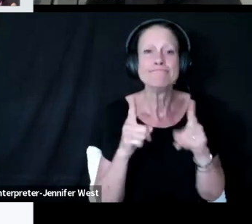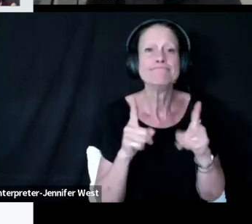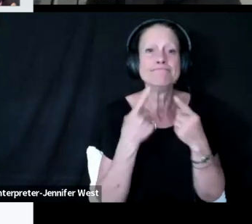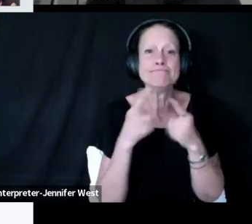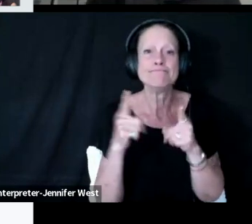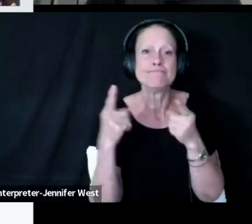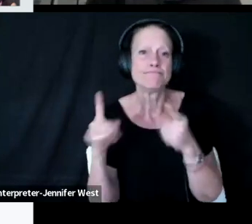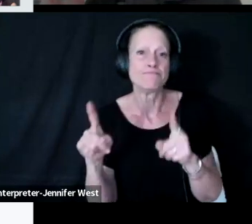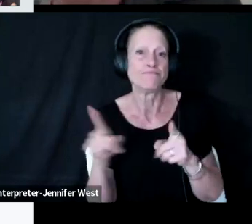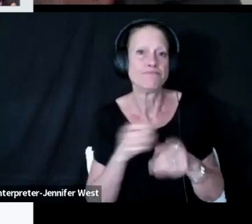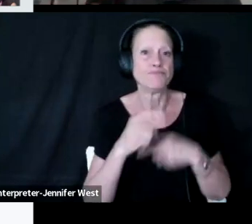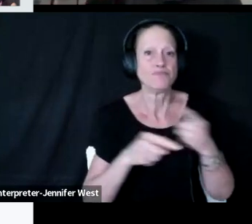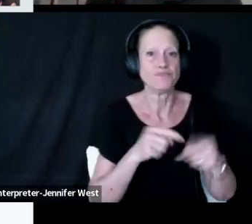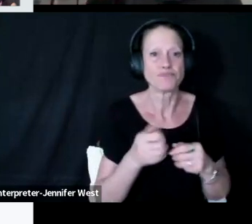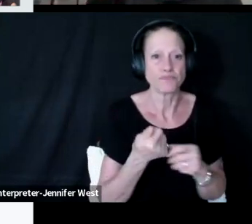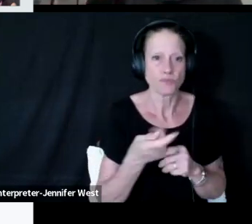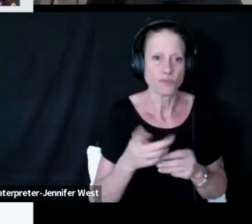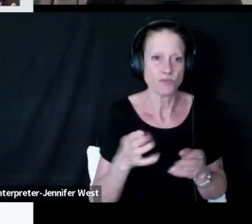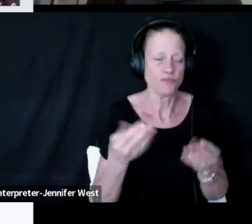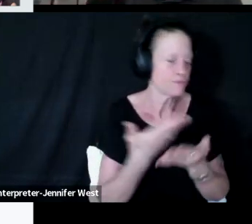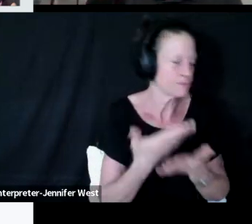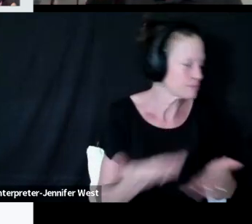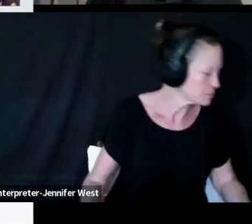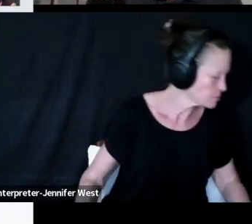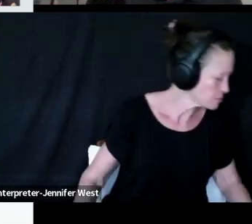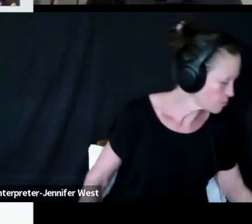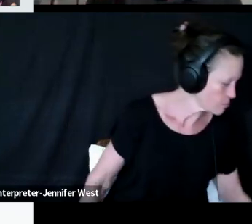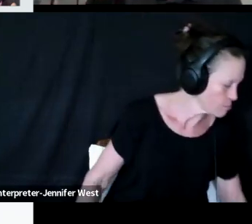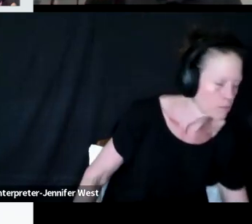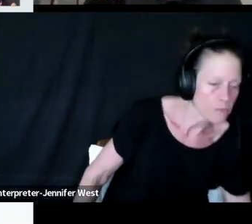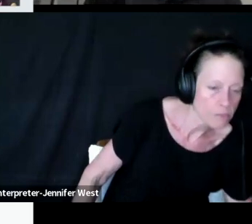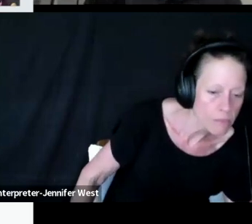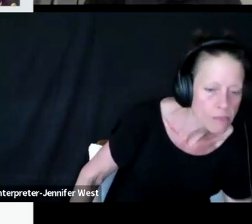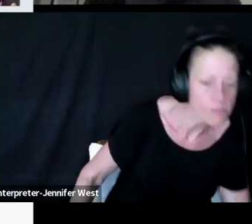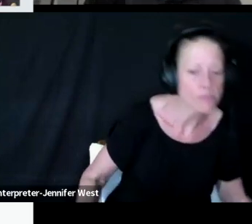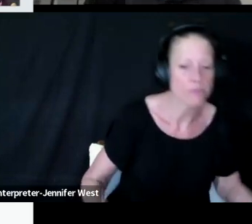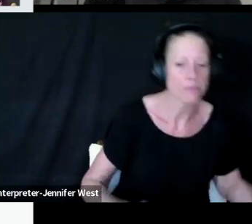things, and then I will also share that coupon code with you.